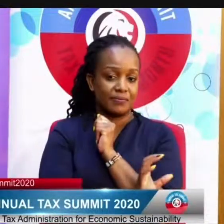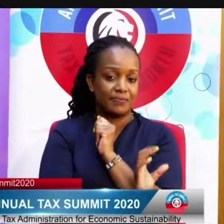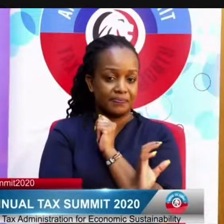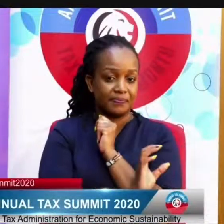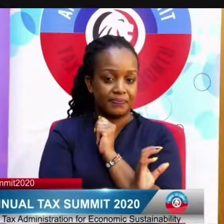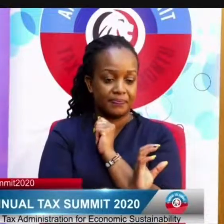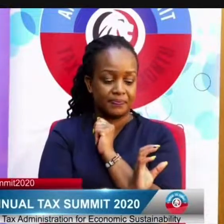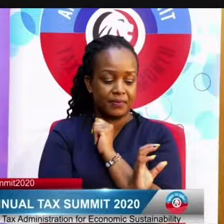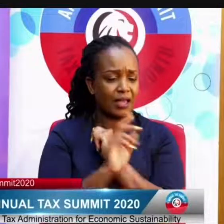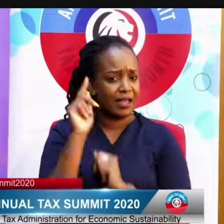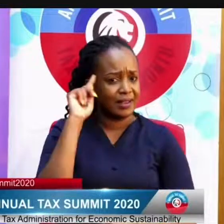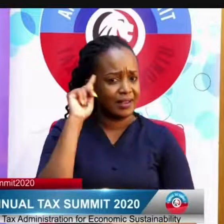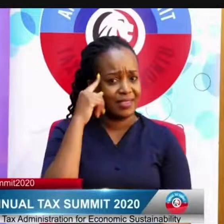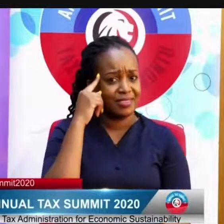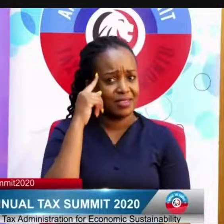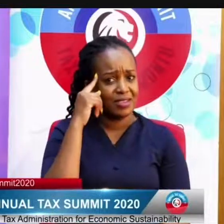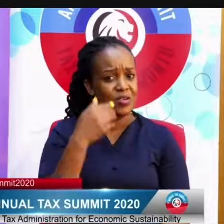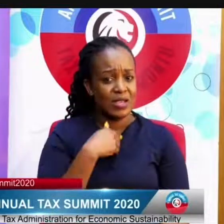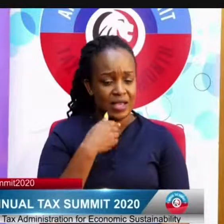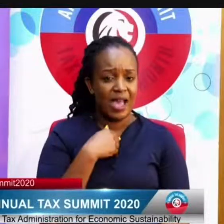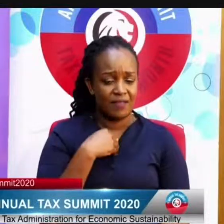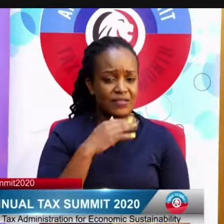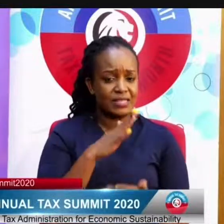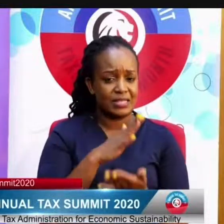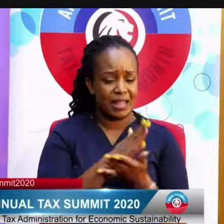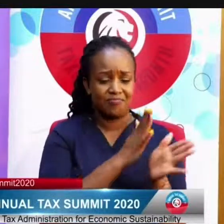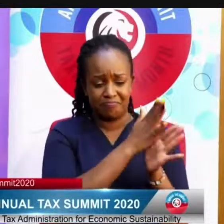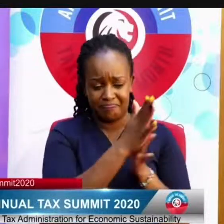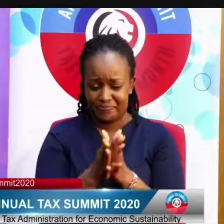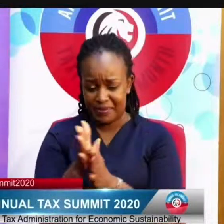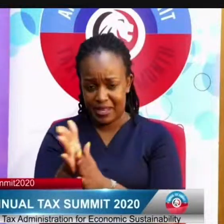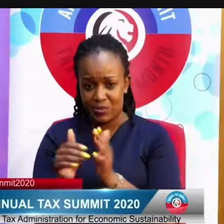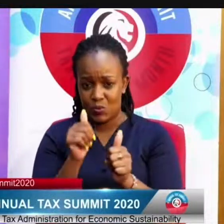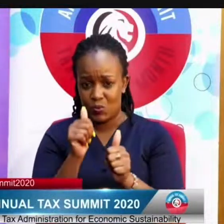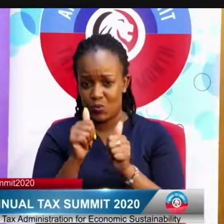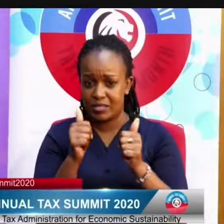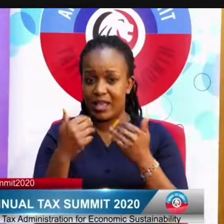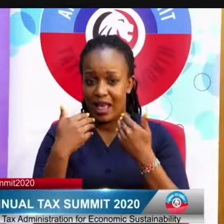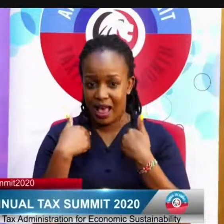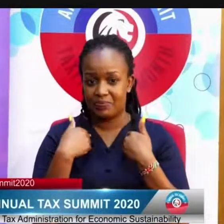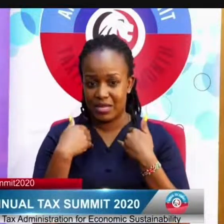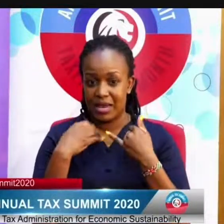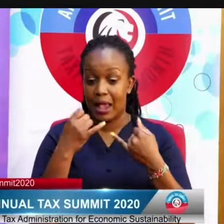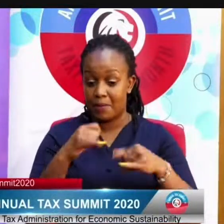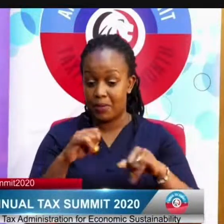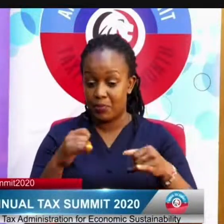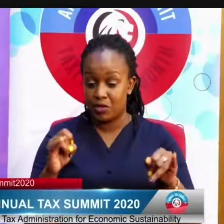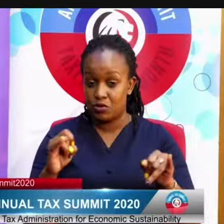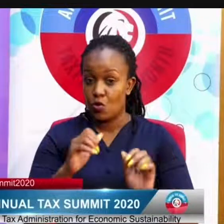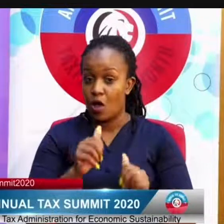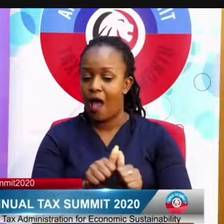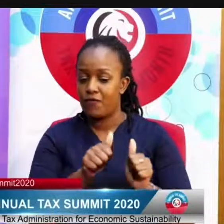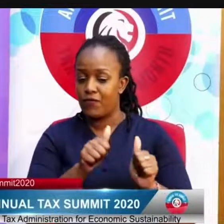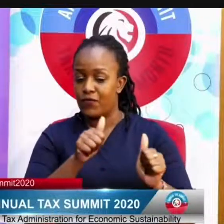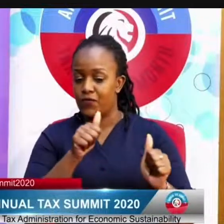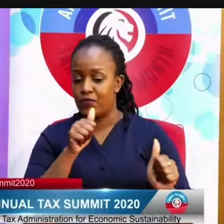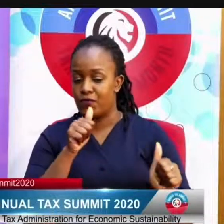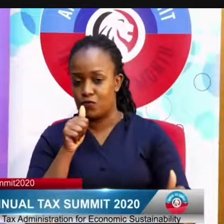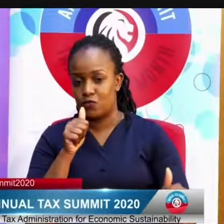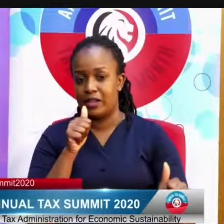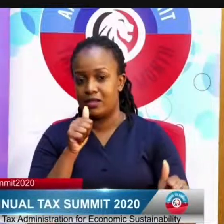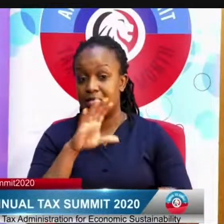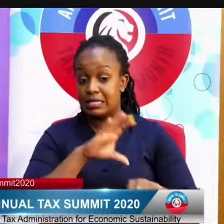of measures that are being taken to make sure that we avoid getting into that